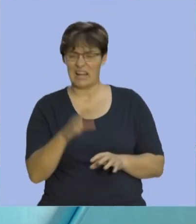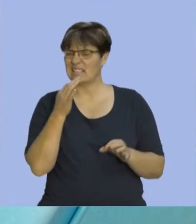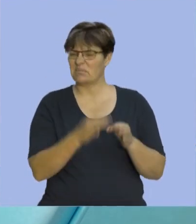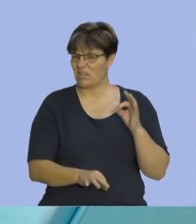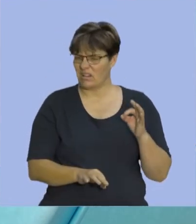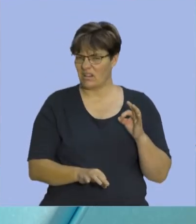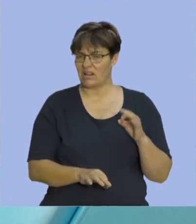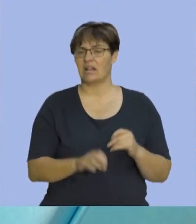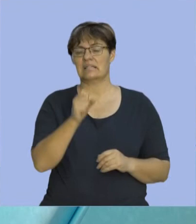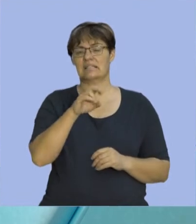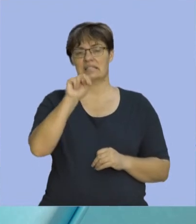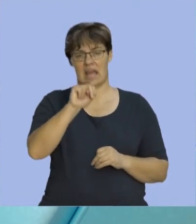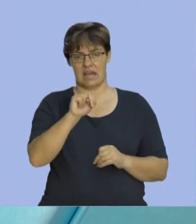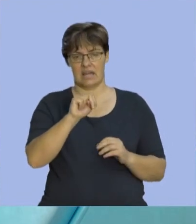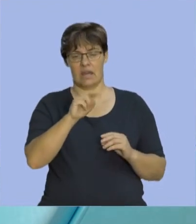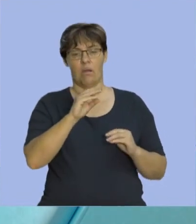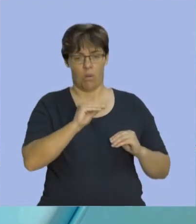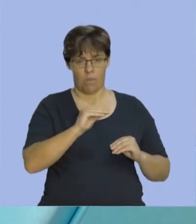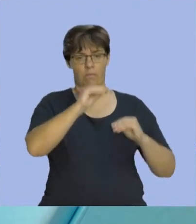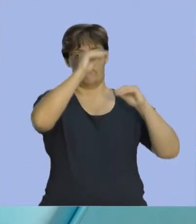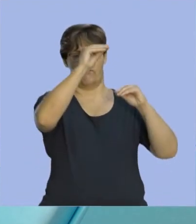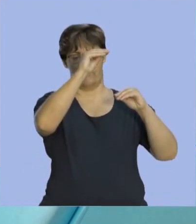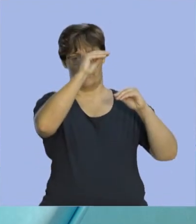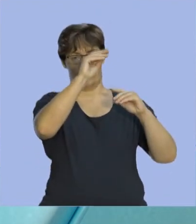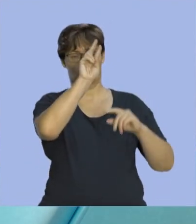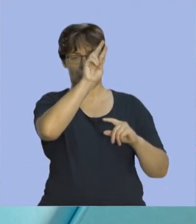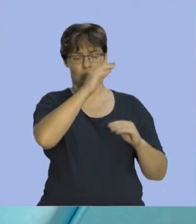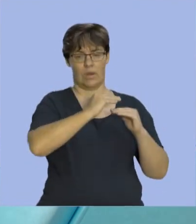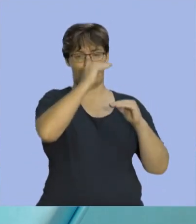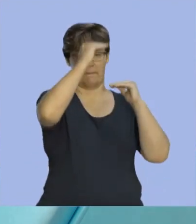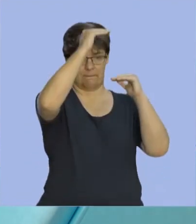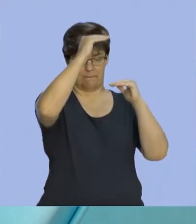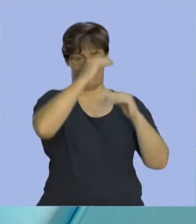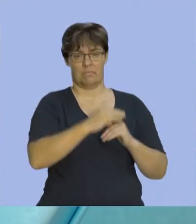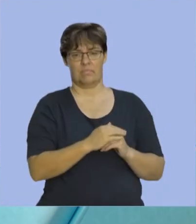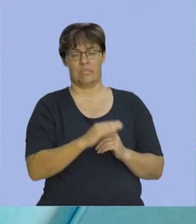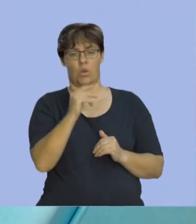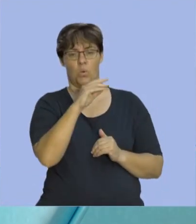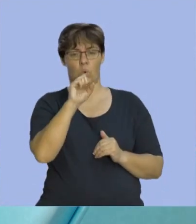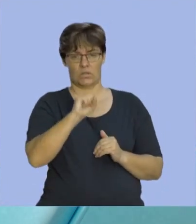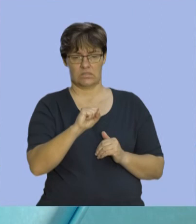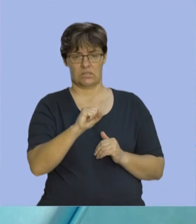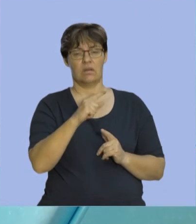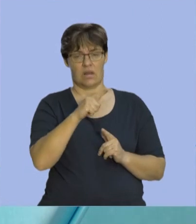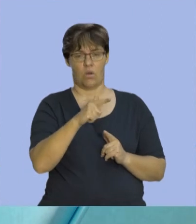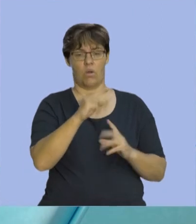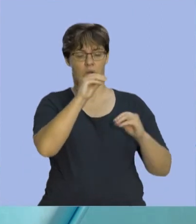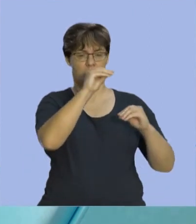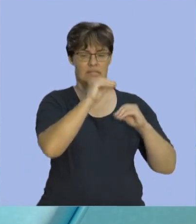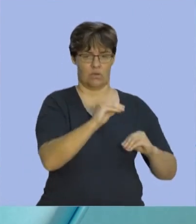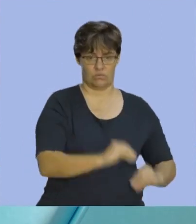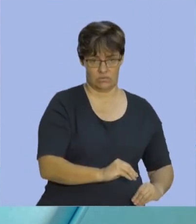the sine graph is shifted 2 units upwards. The cos graph is shifted 2